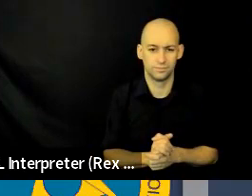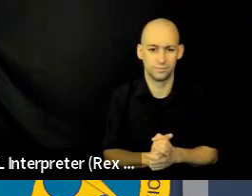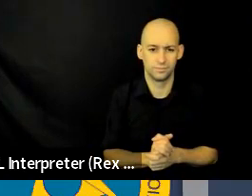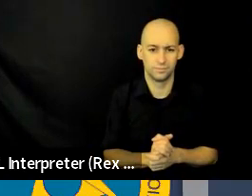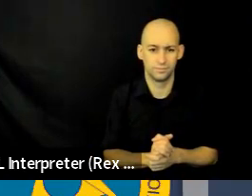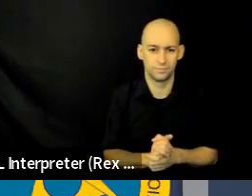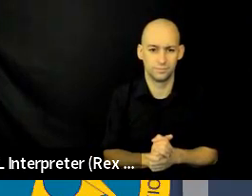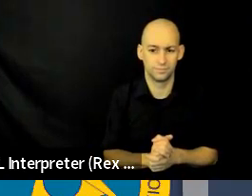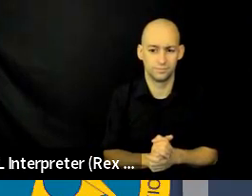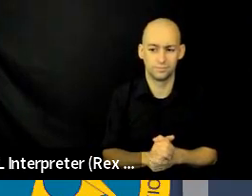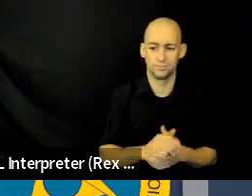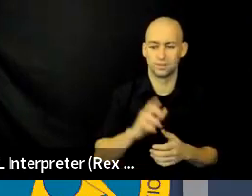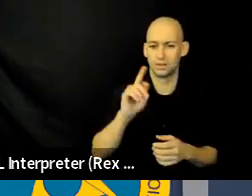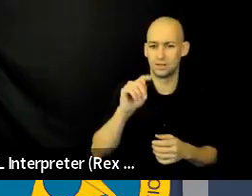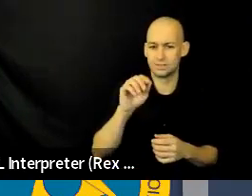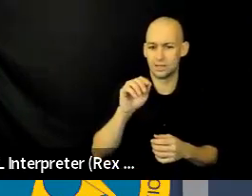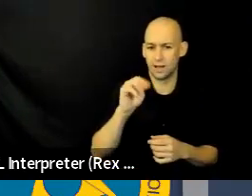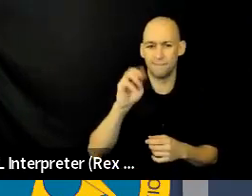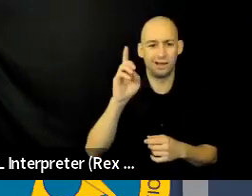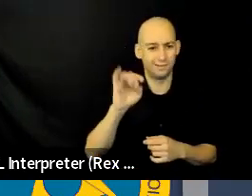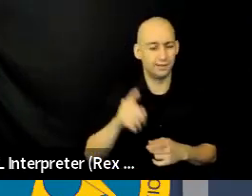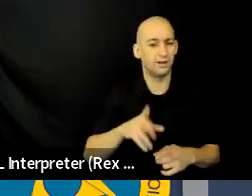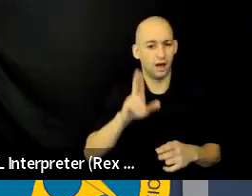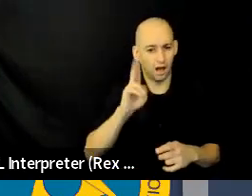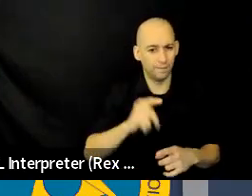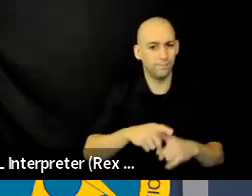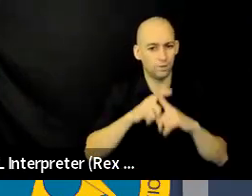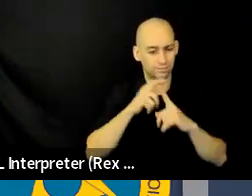Tom did unmute himself, but we are unable to hear him at this time.